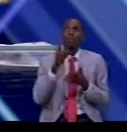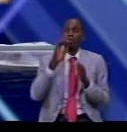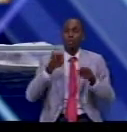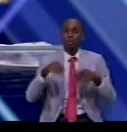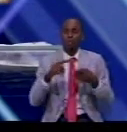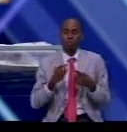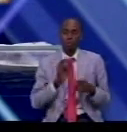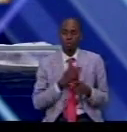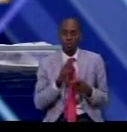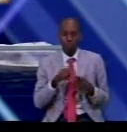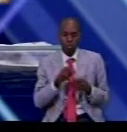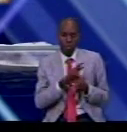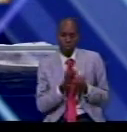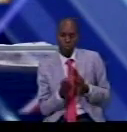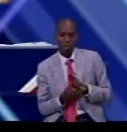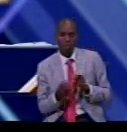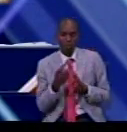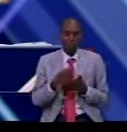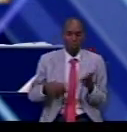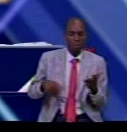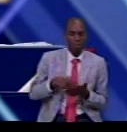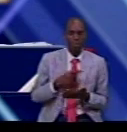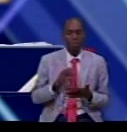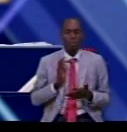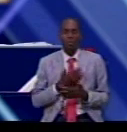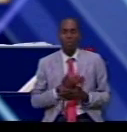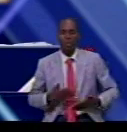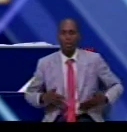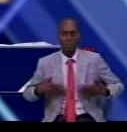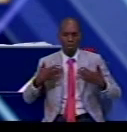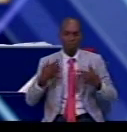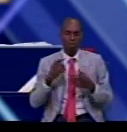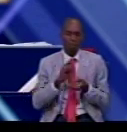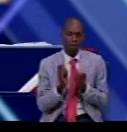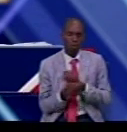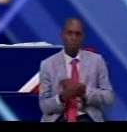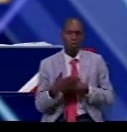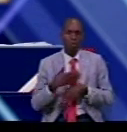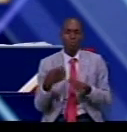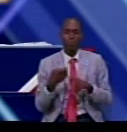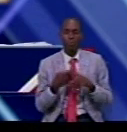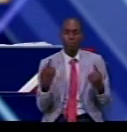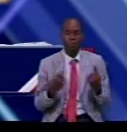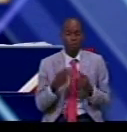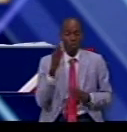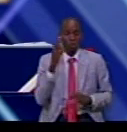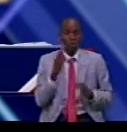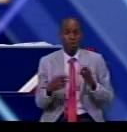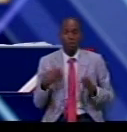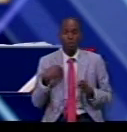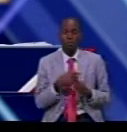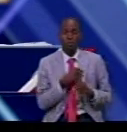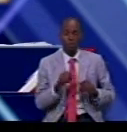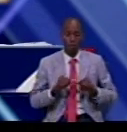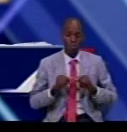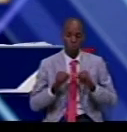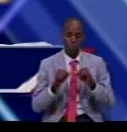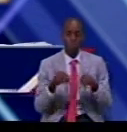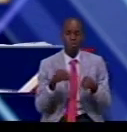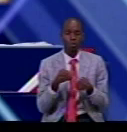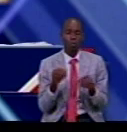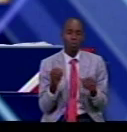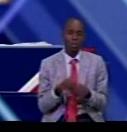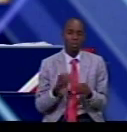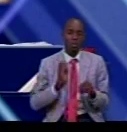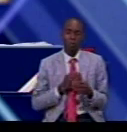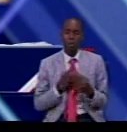making restitution, correcting our life, turning away from sin, if we continue with our unrighteousness, and